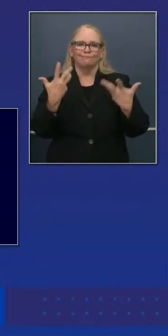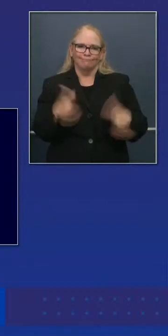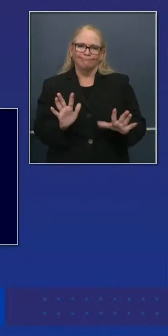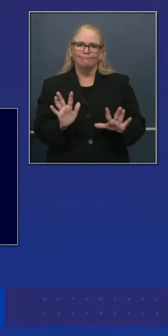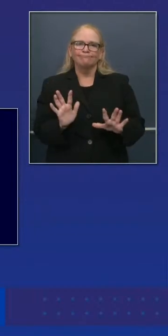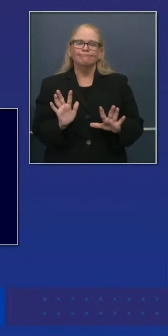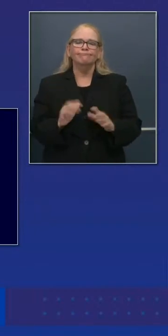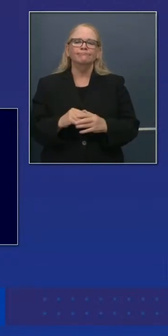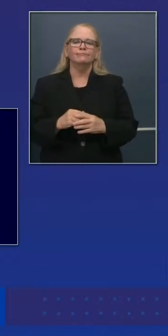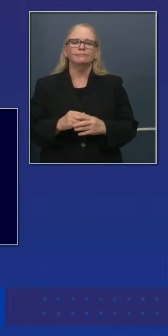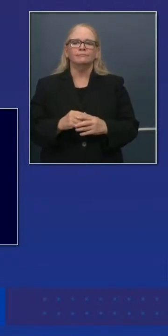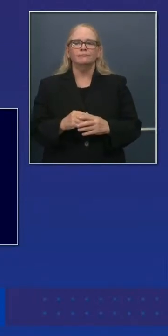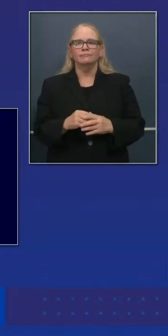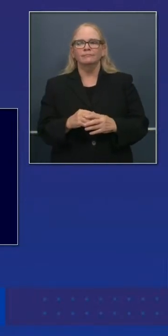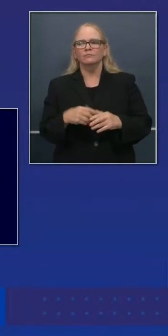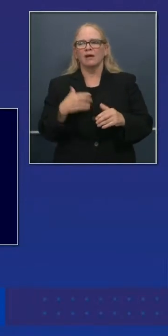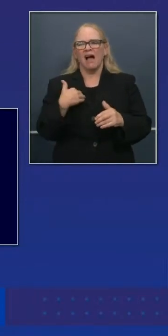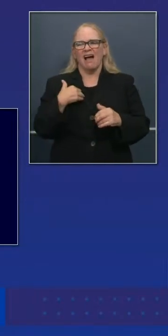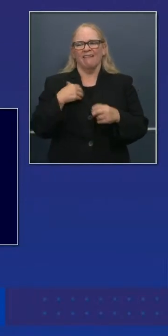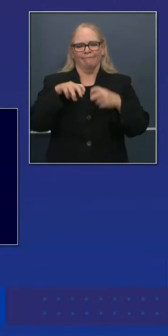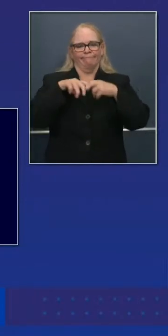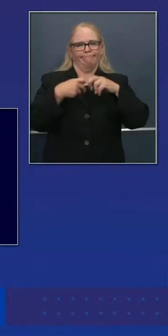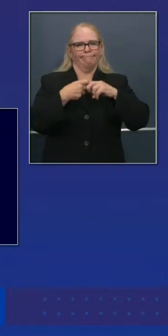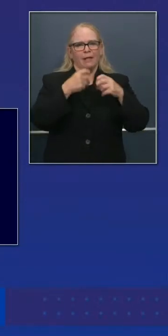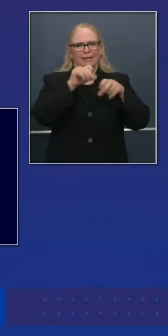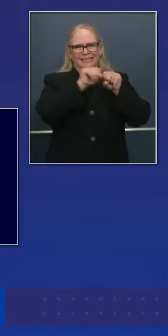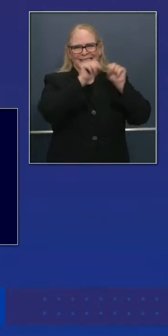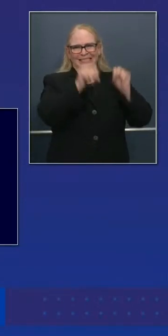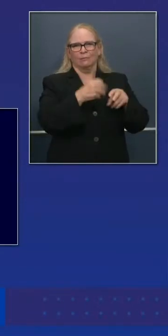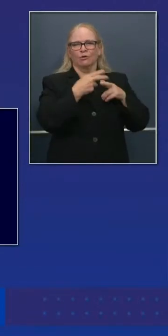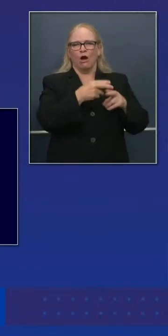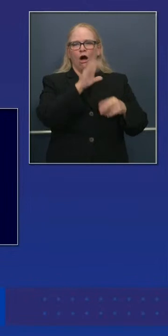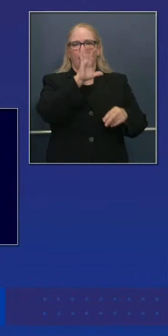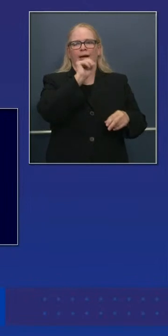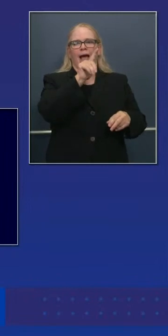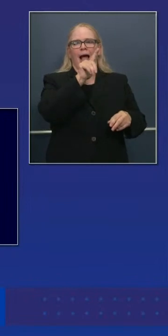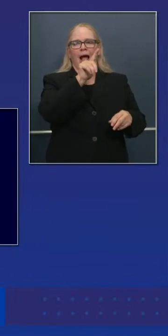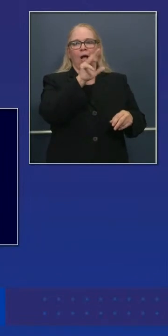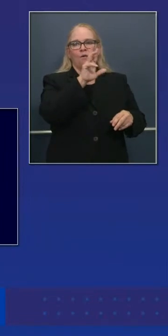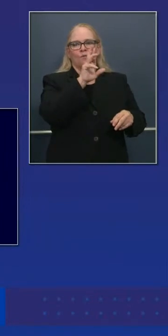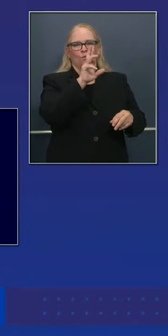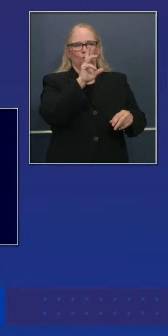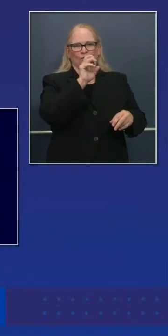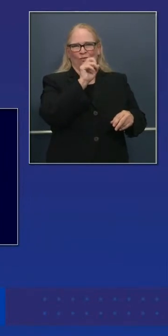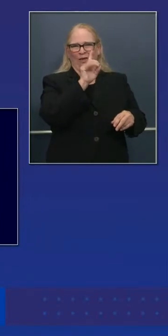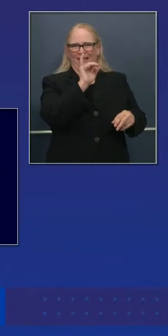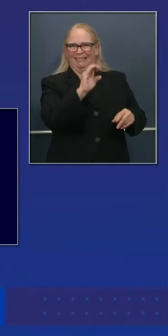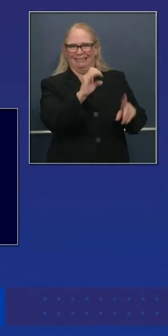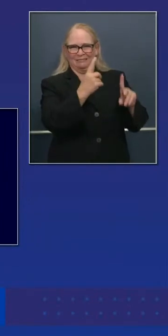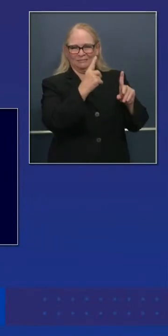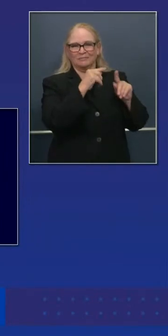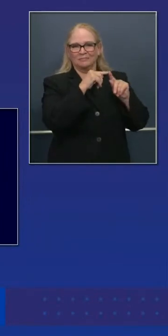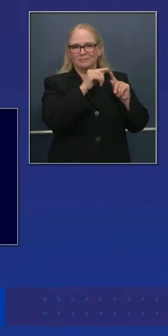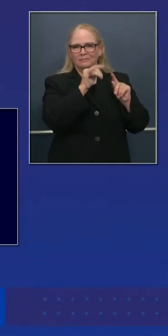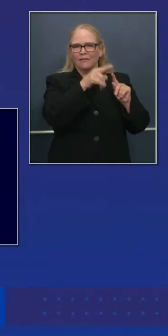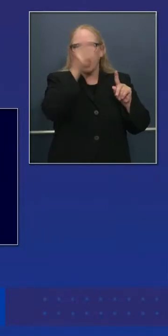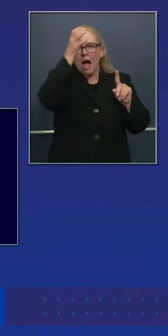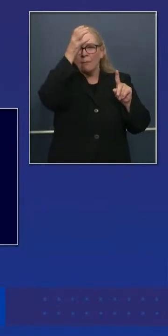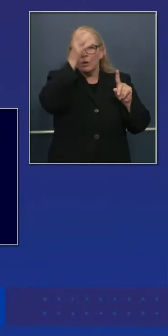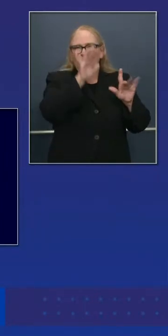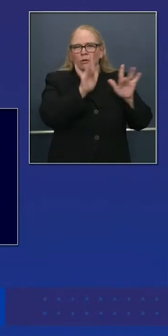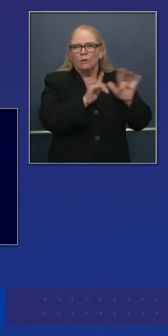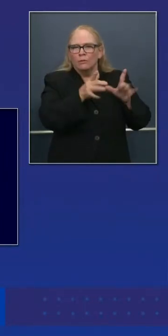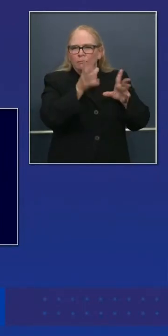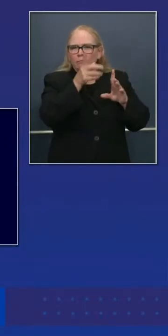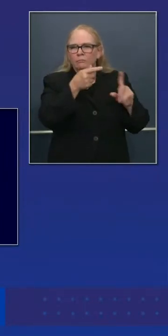we refer to as our Cal-Ready system. I can regale you about large-scale IT